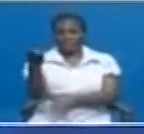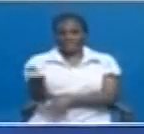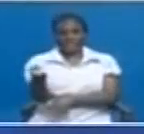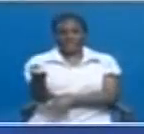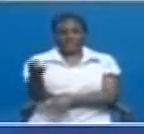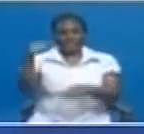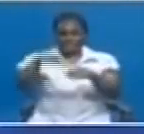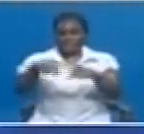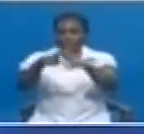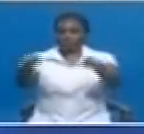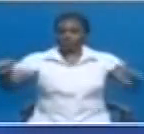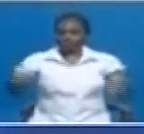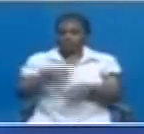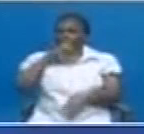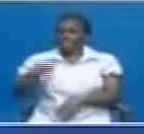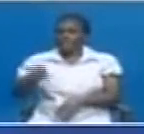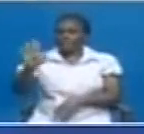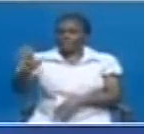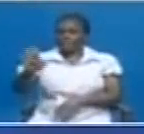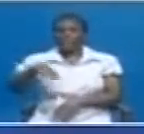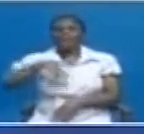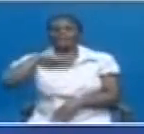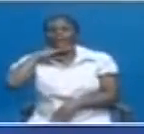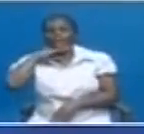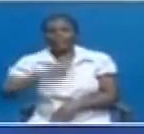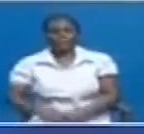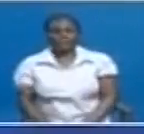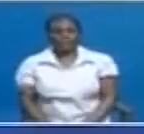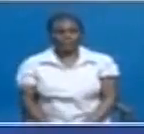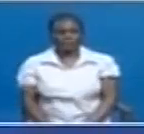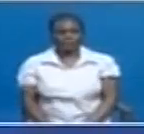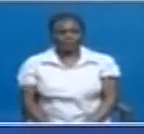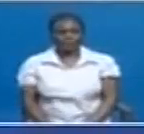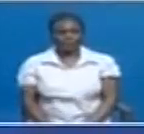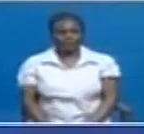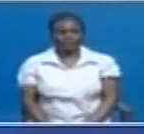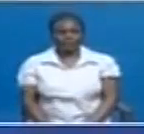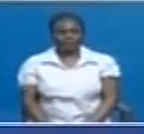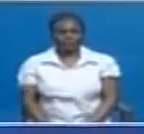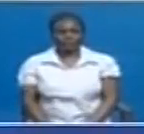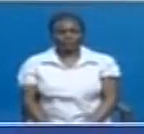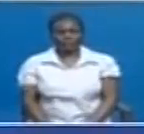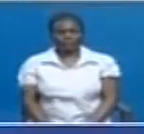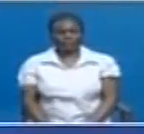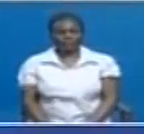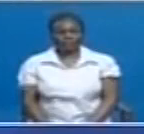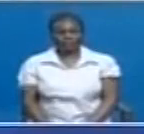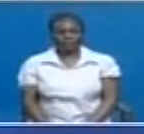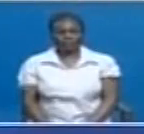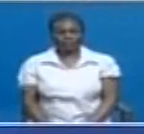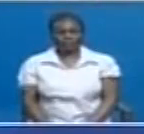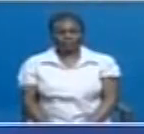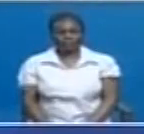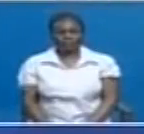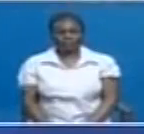were inside the dormitory where their son took his last breath. From the face, hey. Identified Ian. You can't identify from the look,